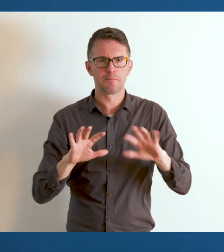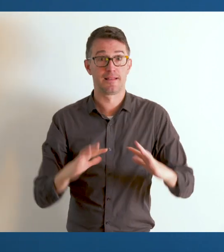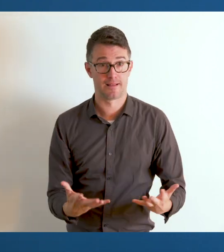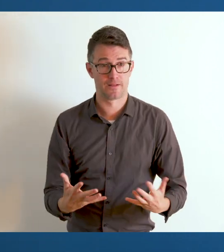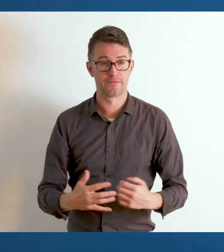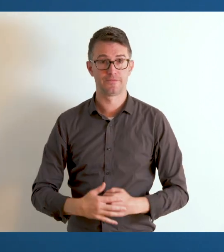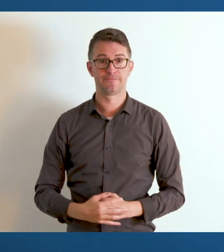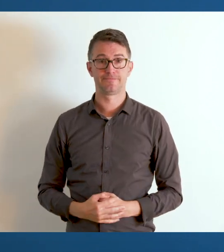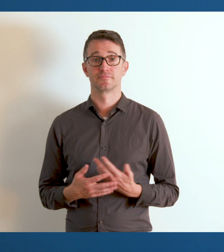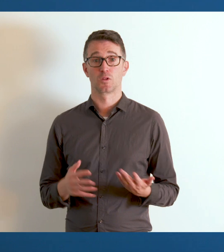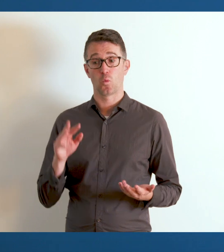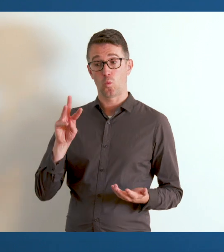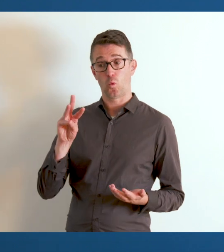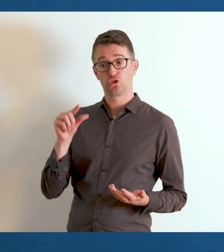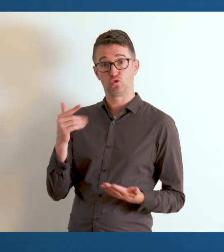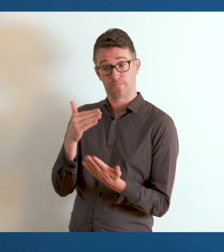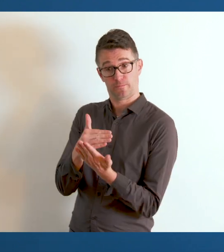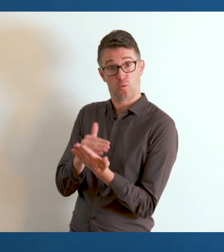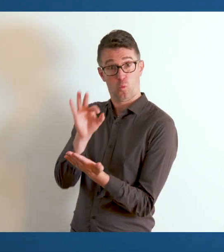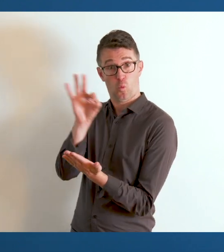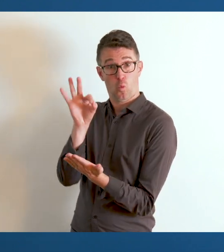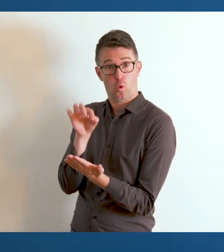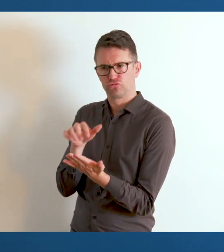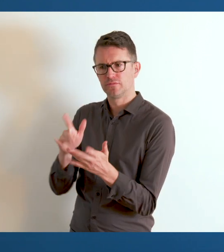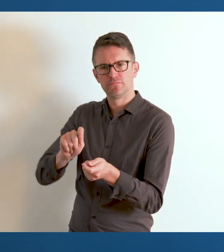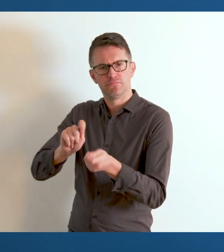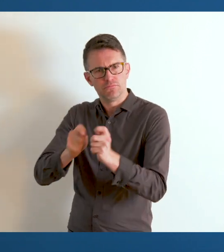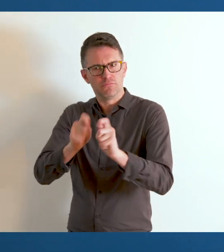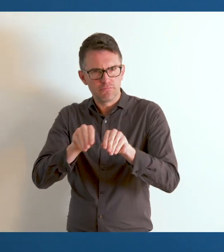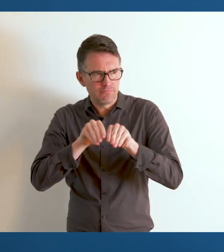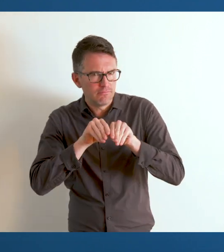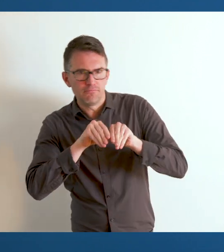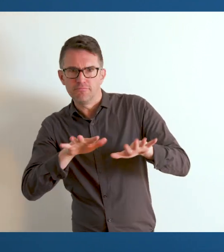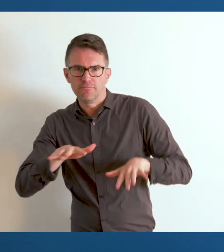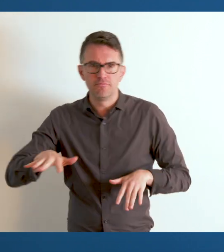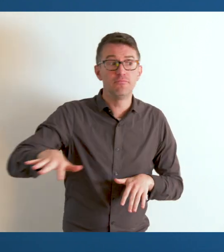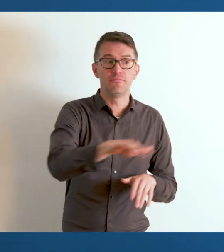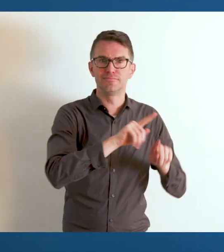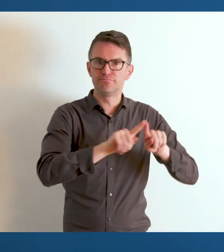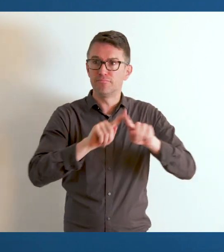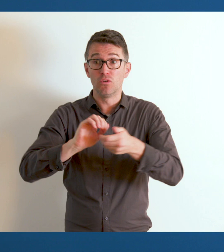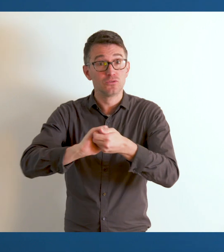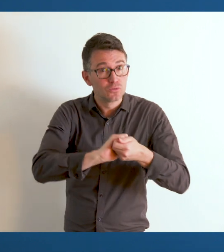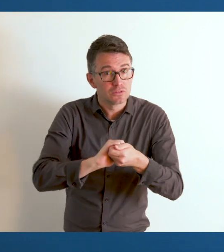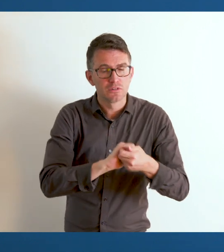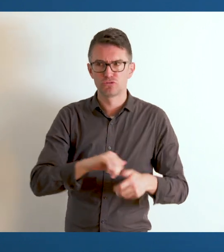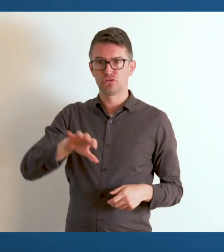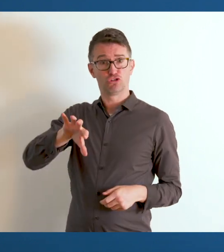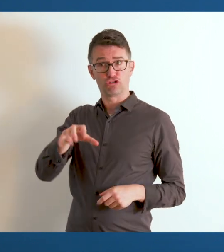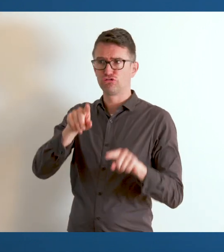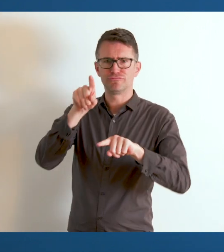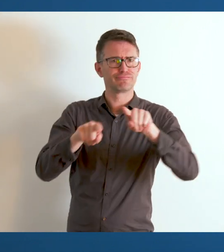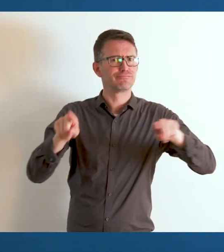The Washington Group short set of questions has been adopted by a number of organizations and countries